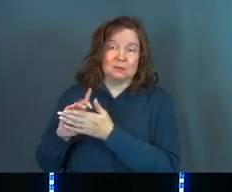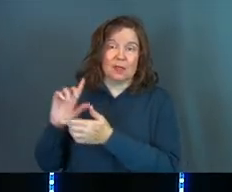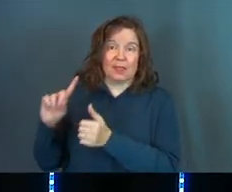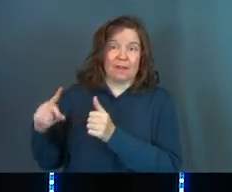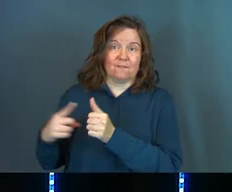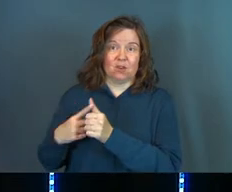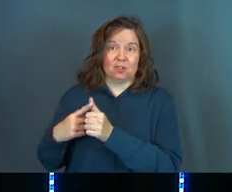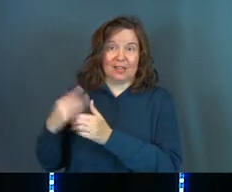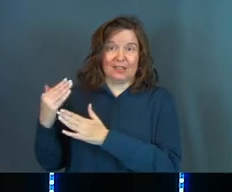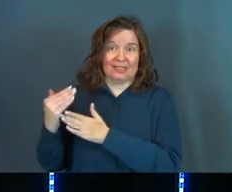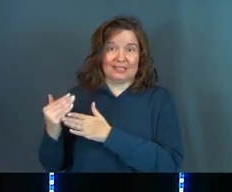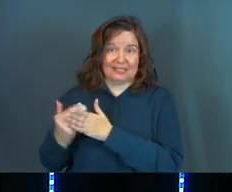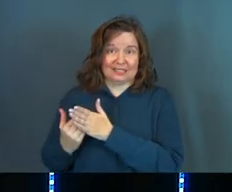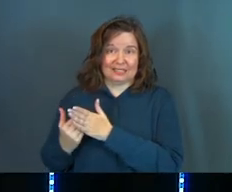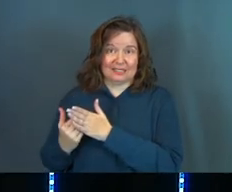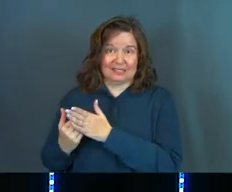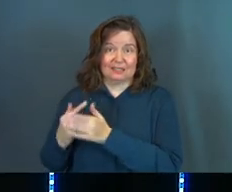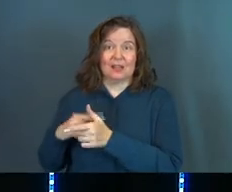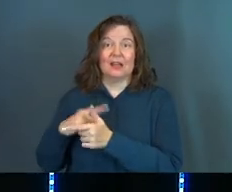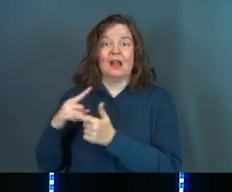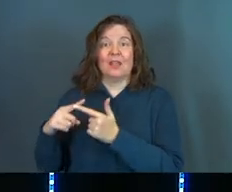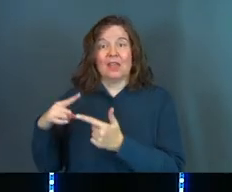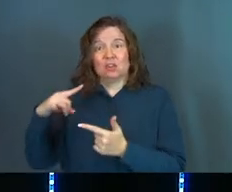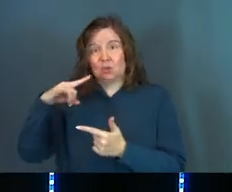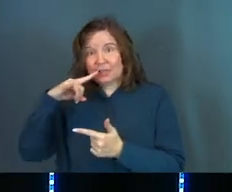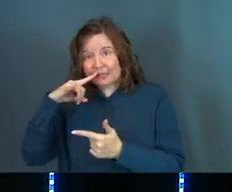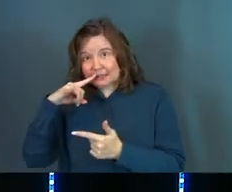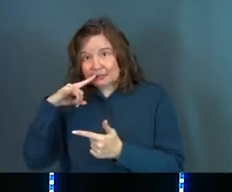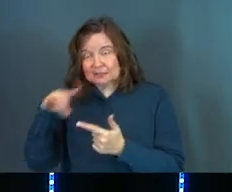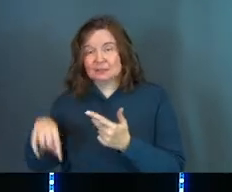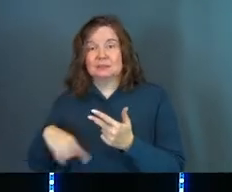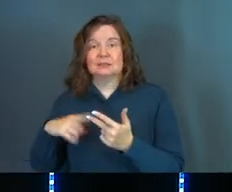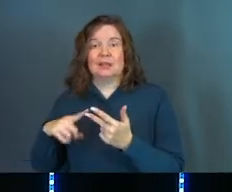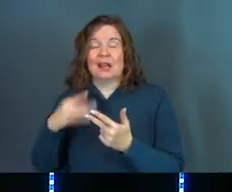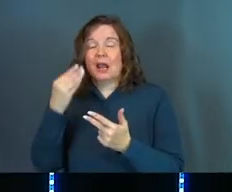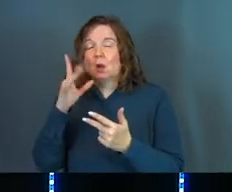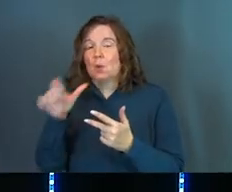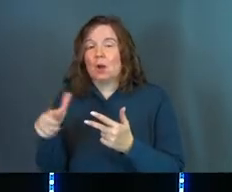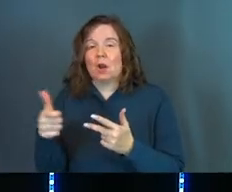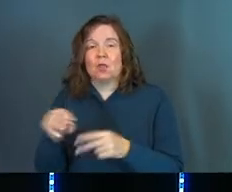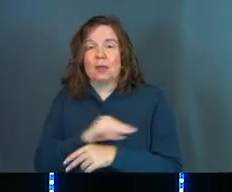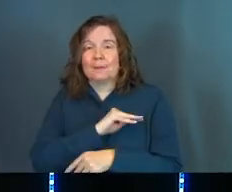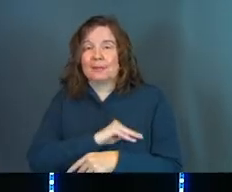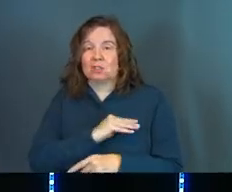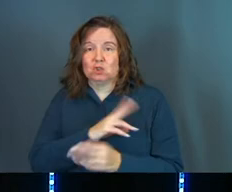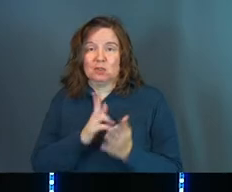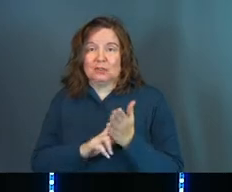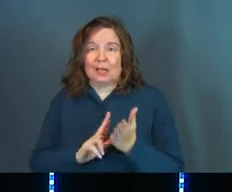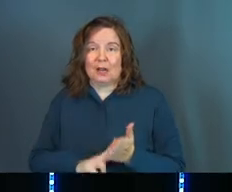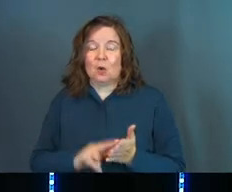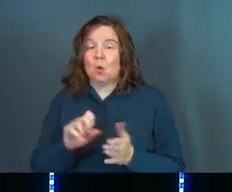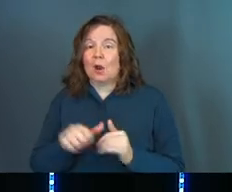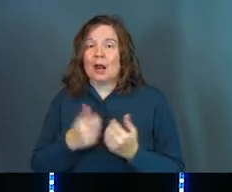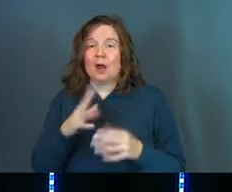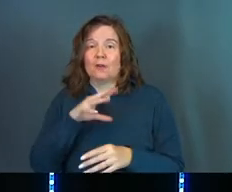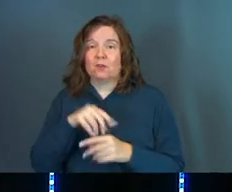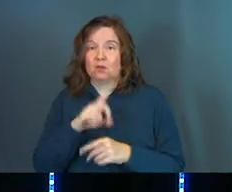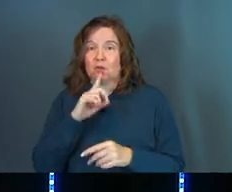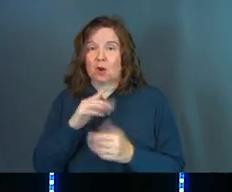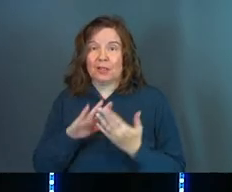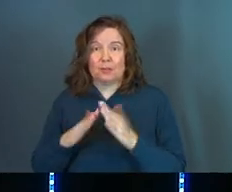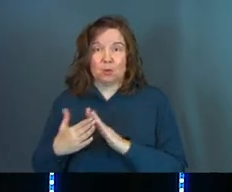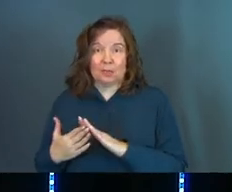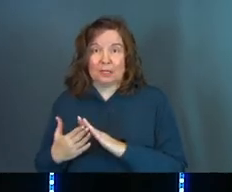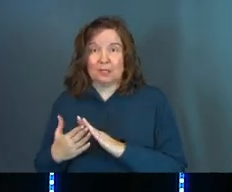They're first in this list. And then your kids. And I don't care what other ministries you're signed up for or how involved you are in